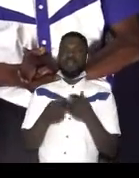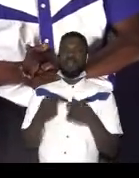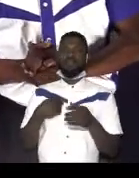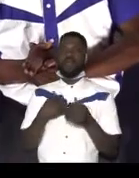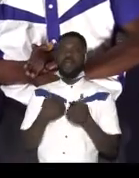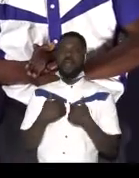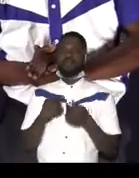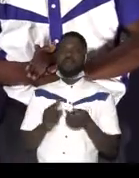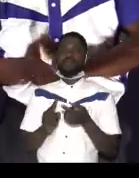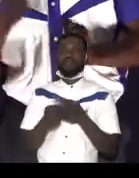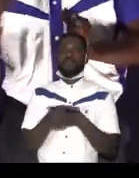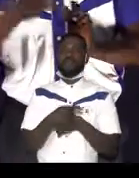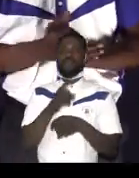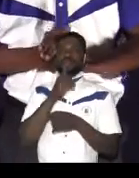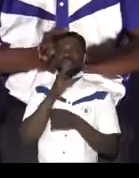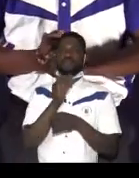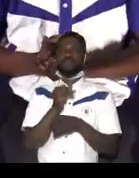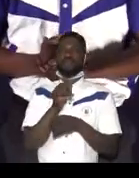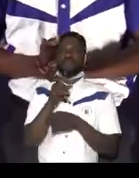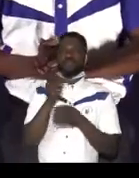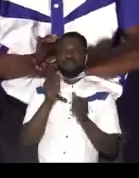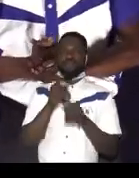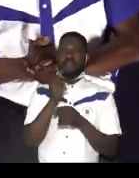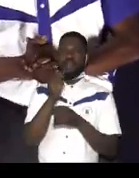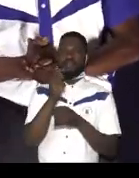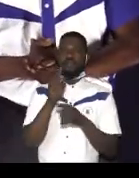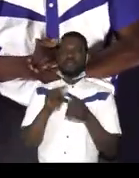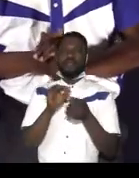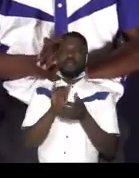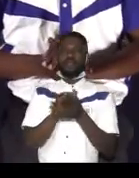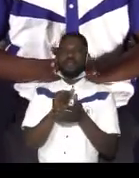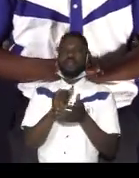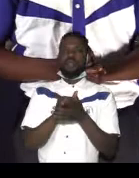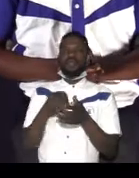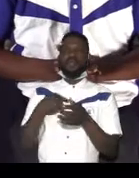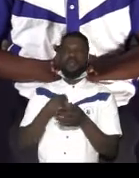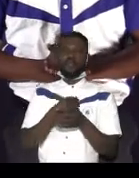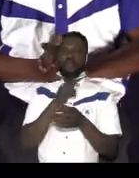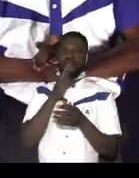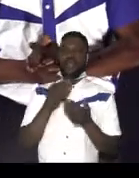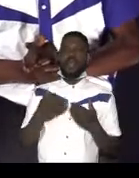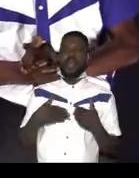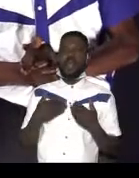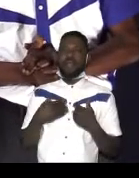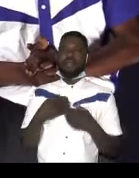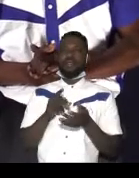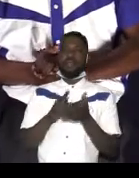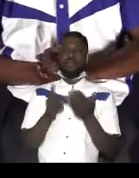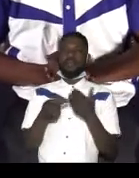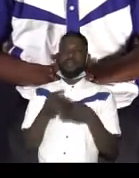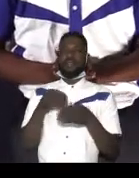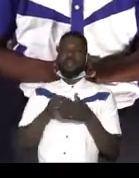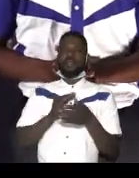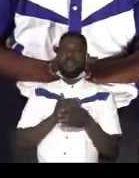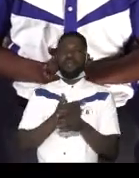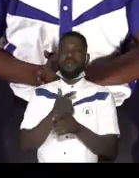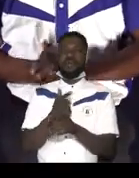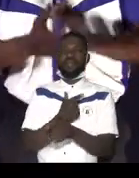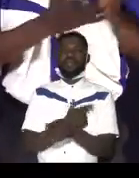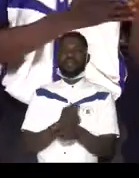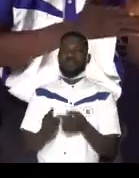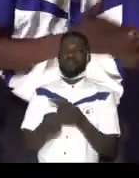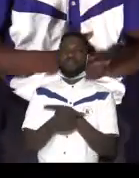today. Truly, you could testify to that we had exciting episode in our lessons